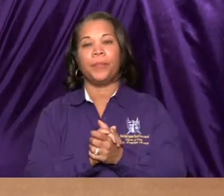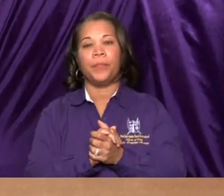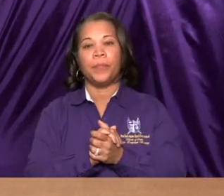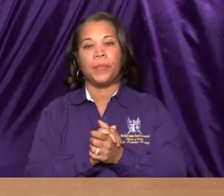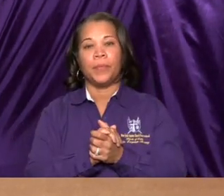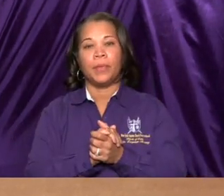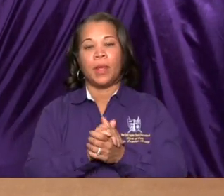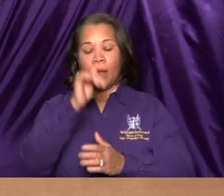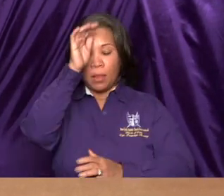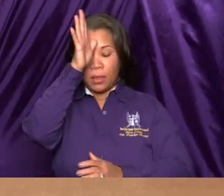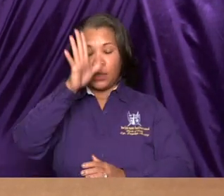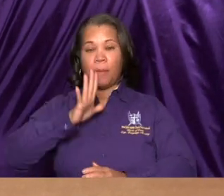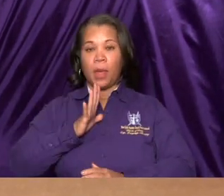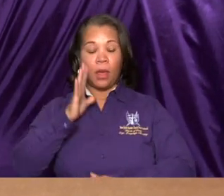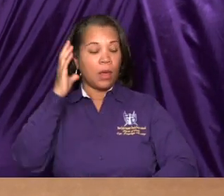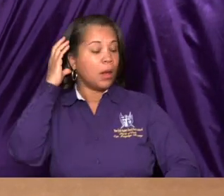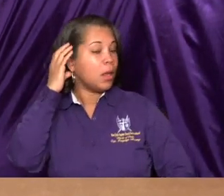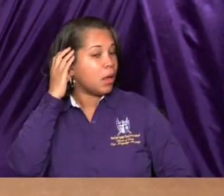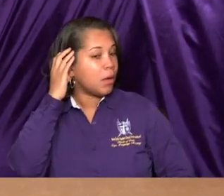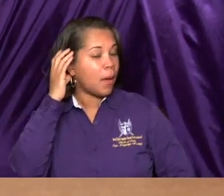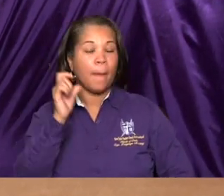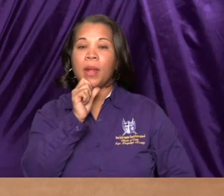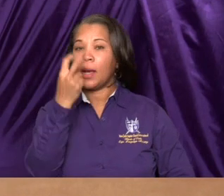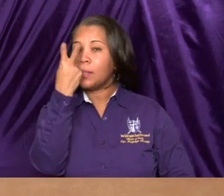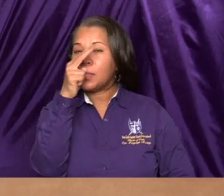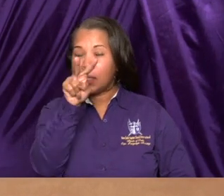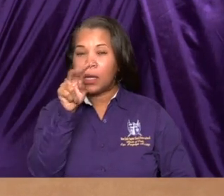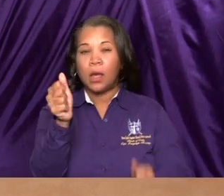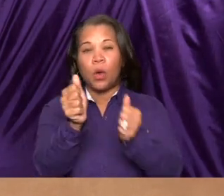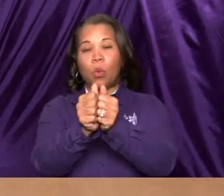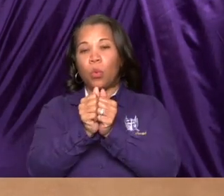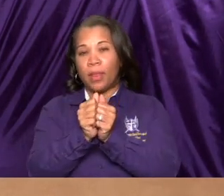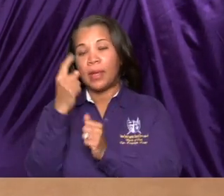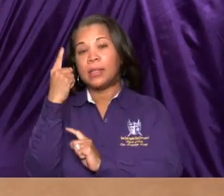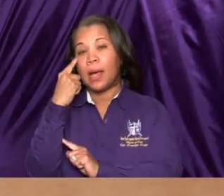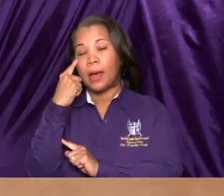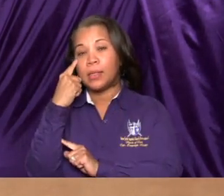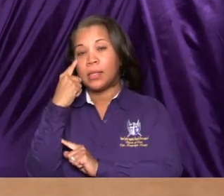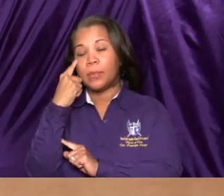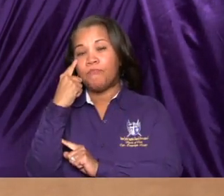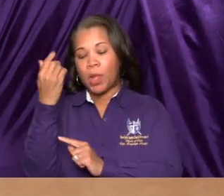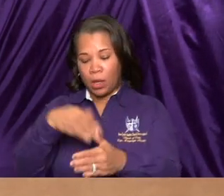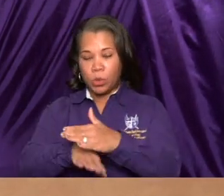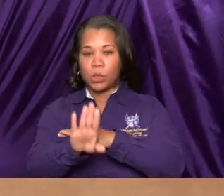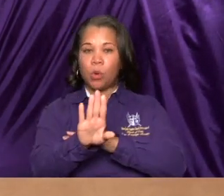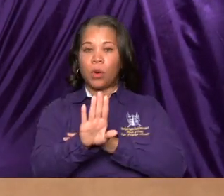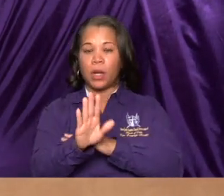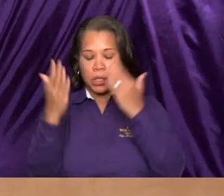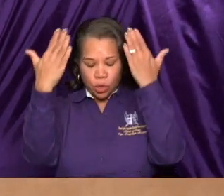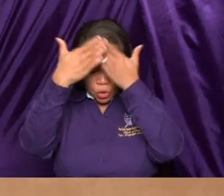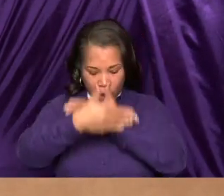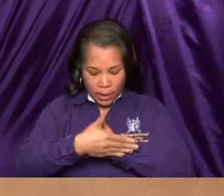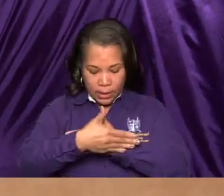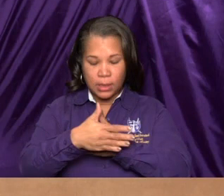This man can hear, but not see with his eyes. He was born in darkness.